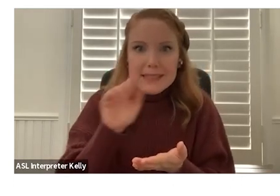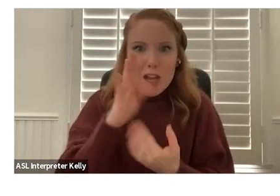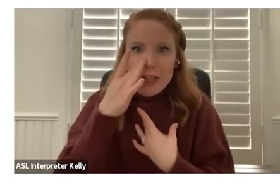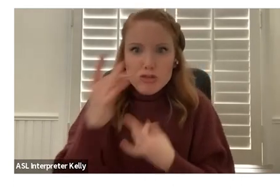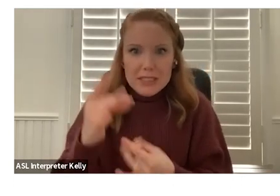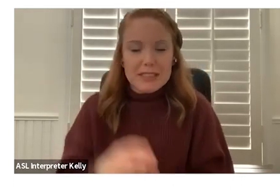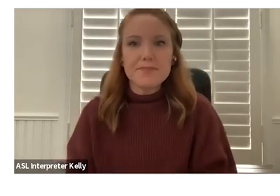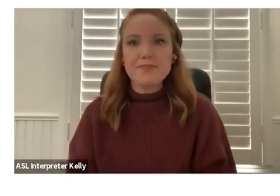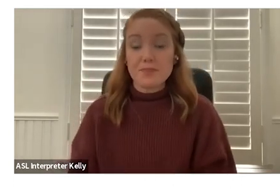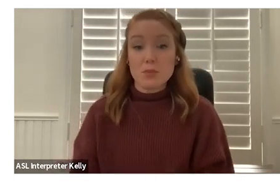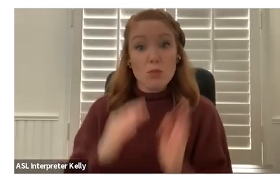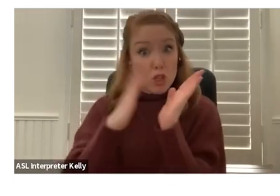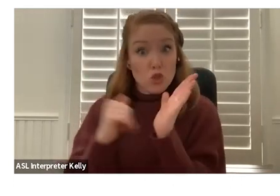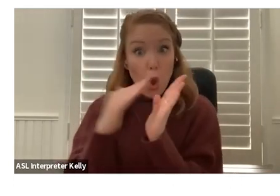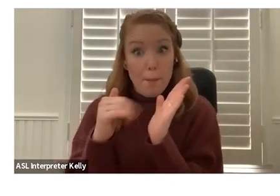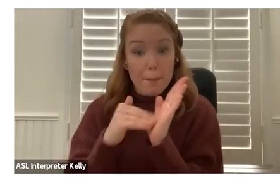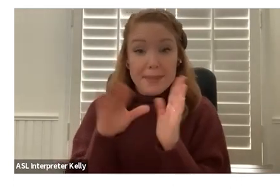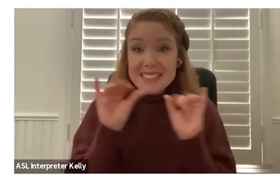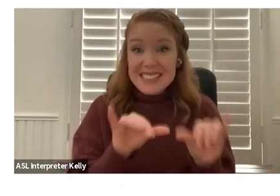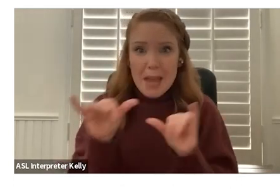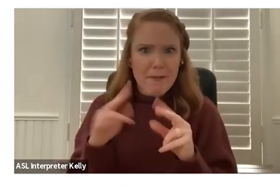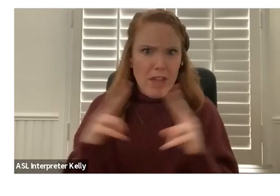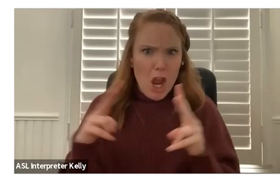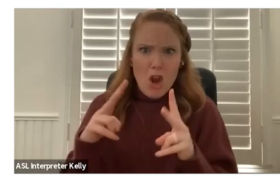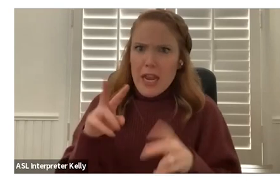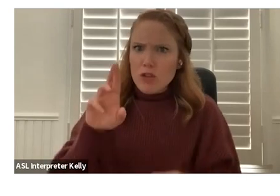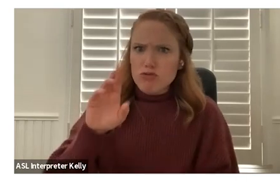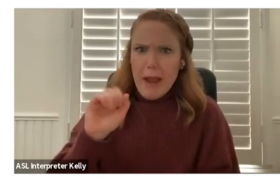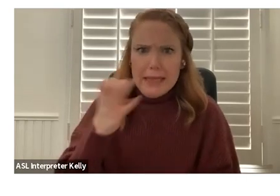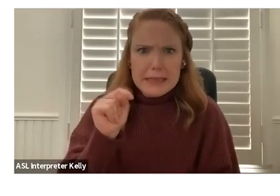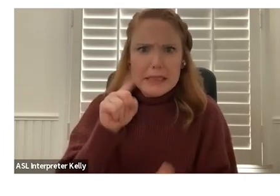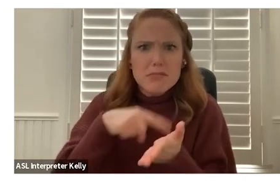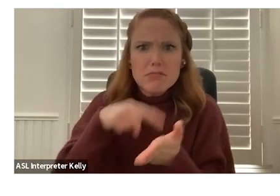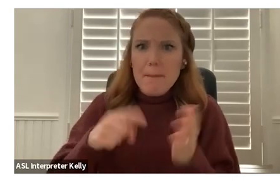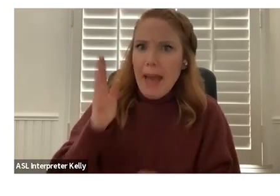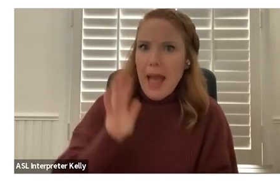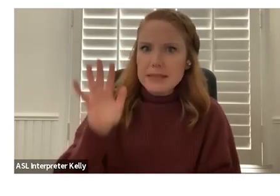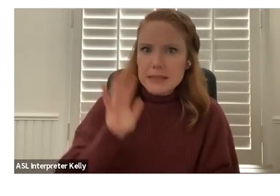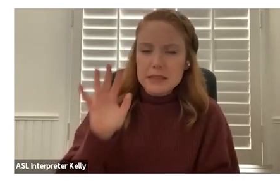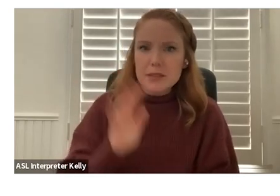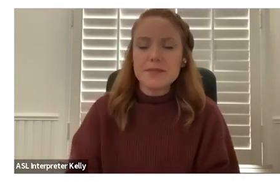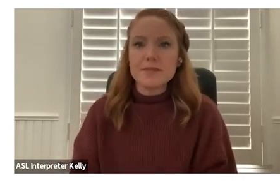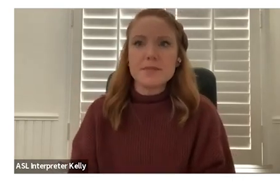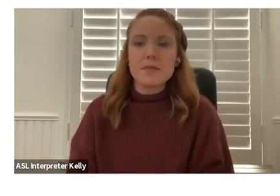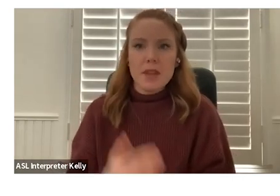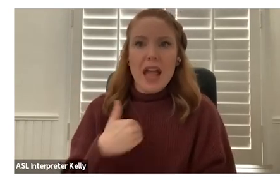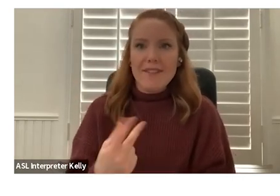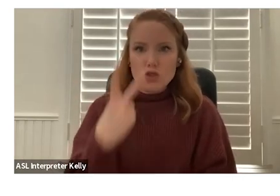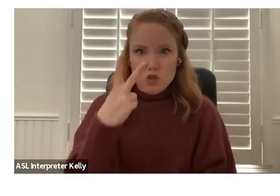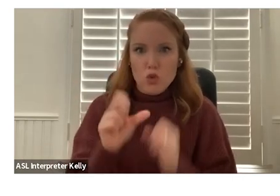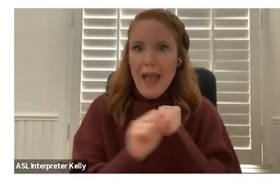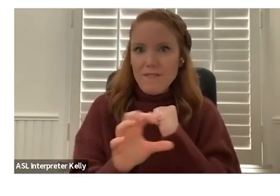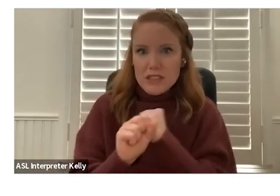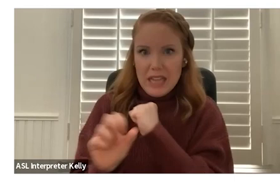advertisements, especially in the soap industry, if you just Google Orientalist soap advertisement, the things that you will find are beyond